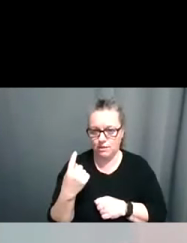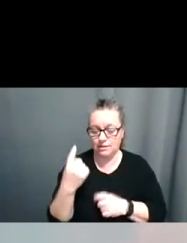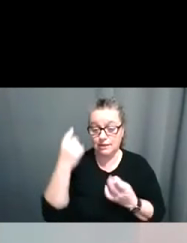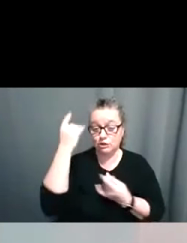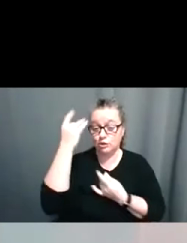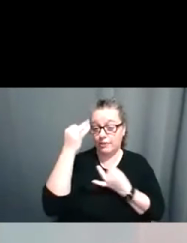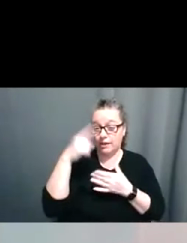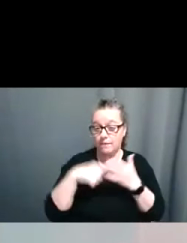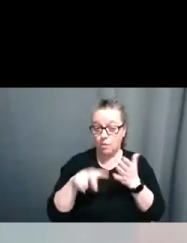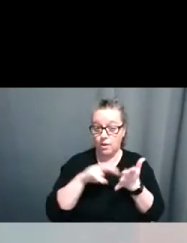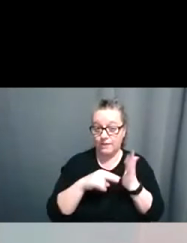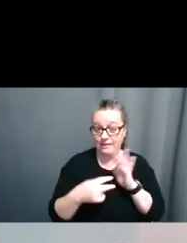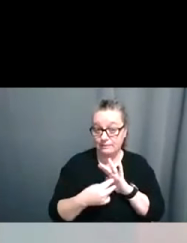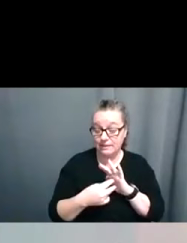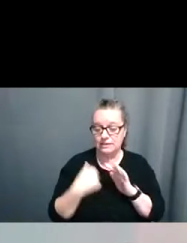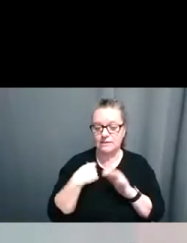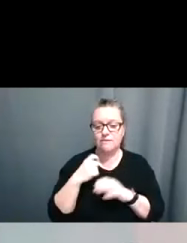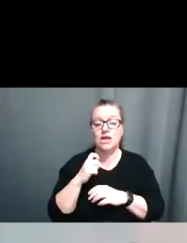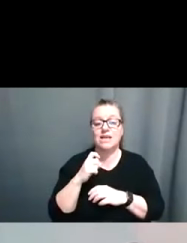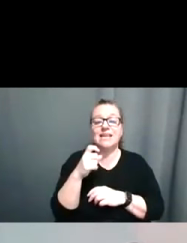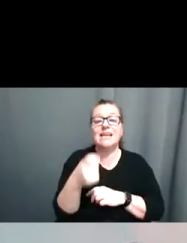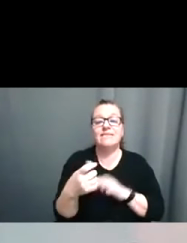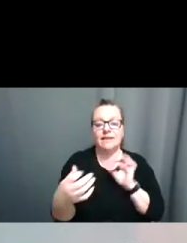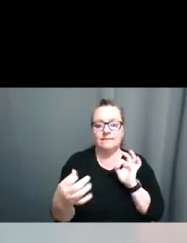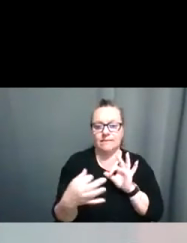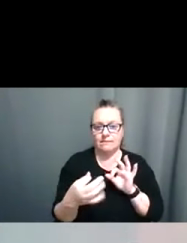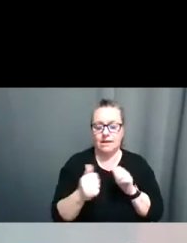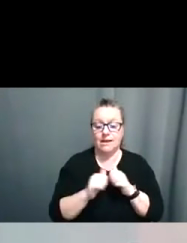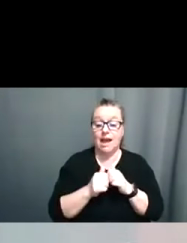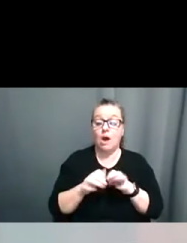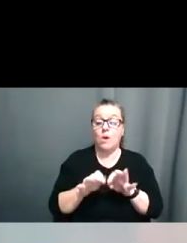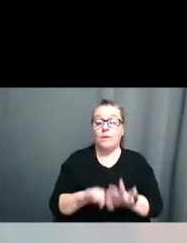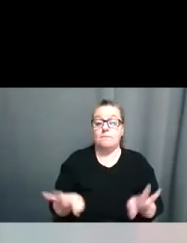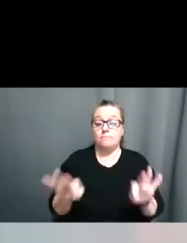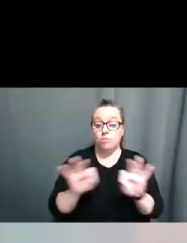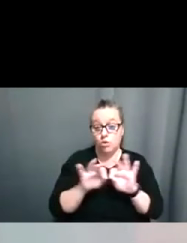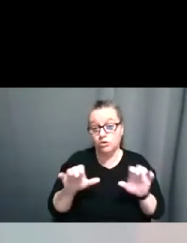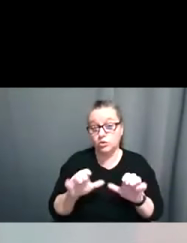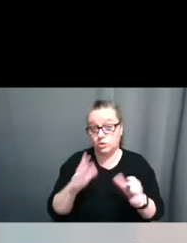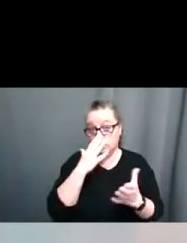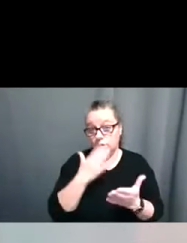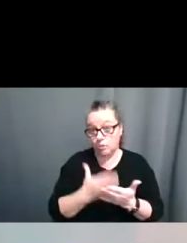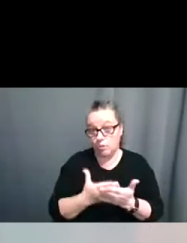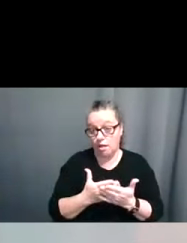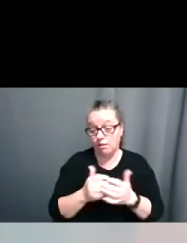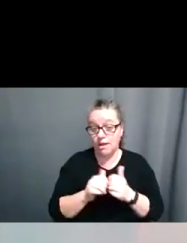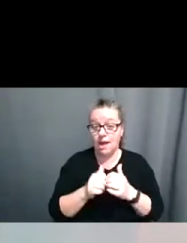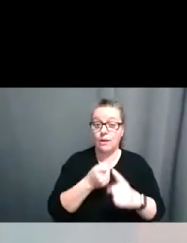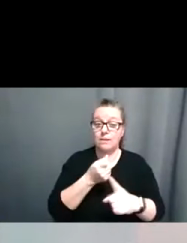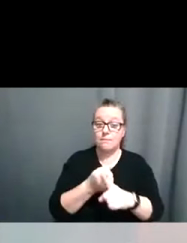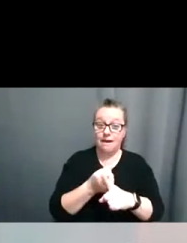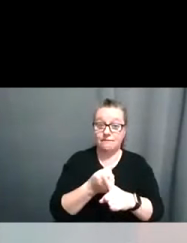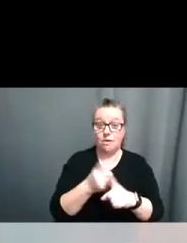this means for giving feedback, right? How important it is to do it well, how impactful it can be when it goes